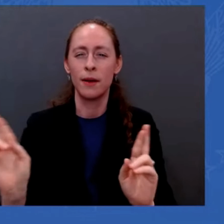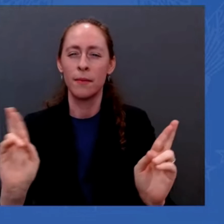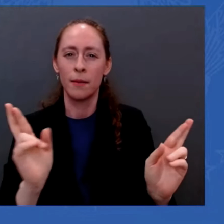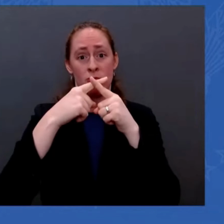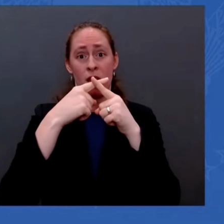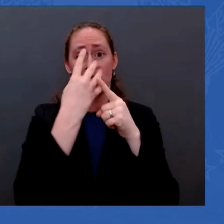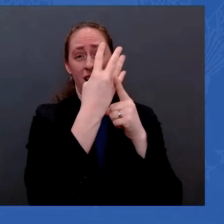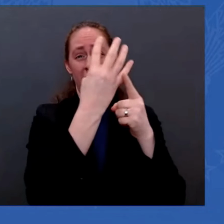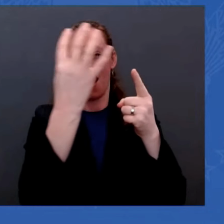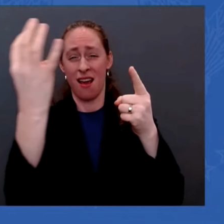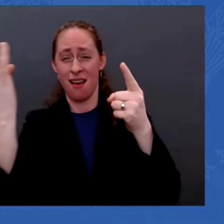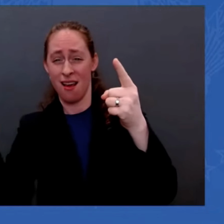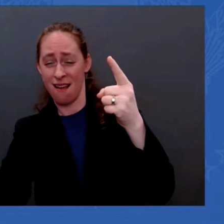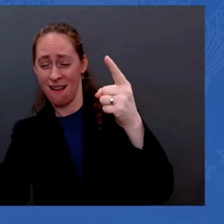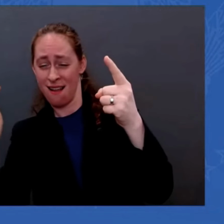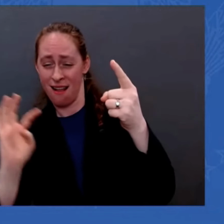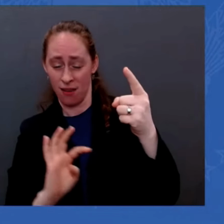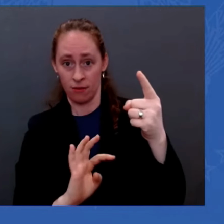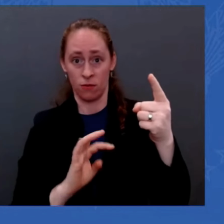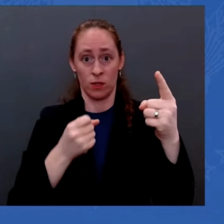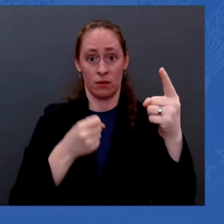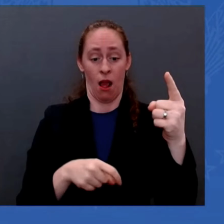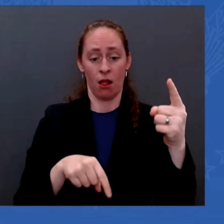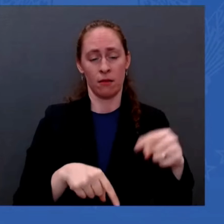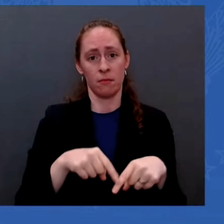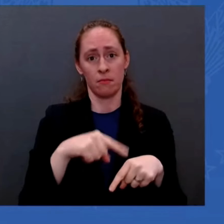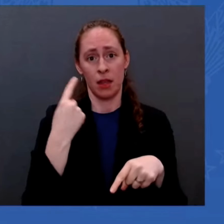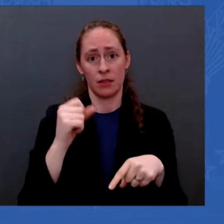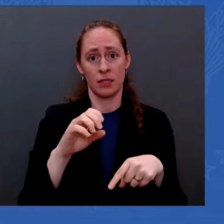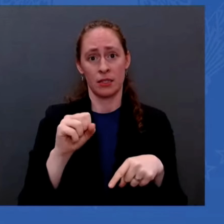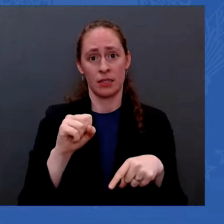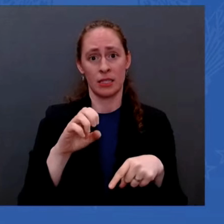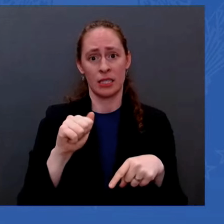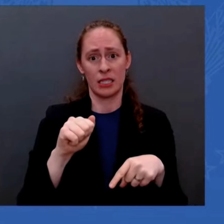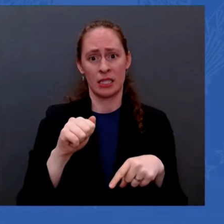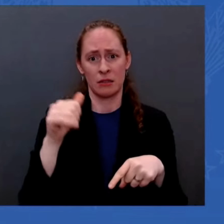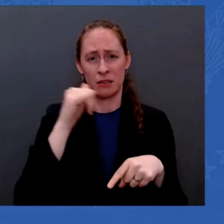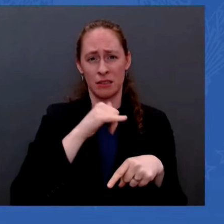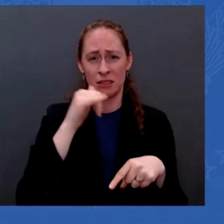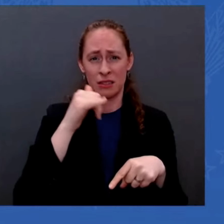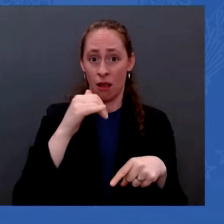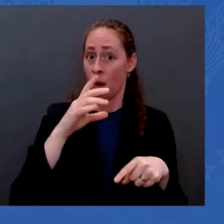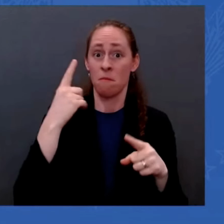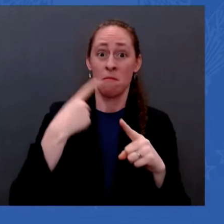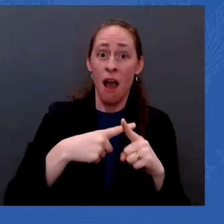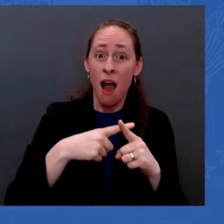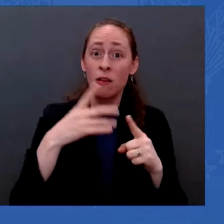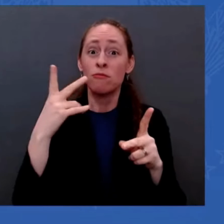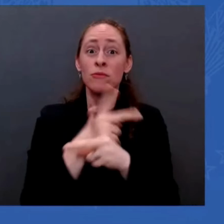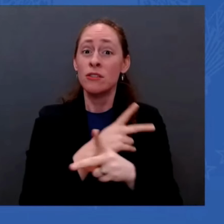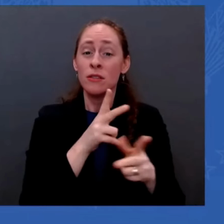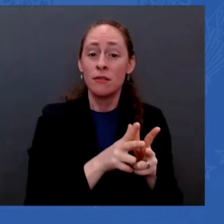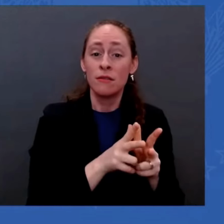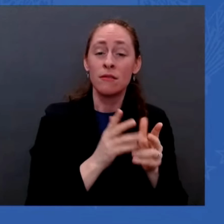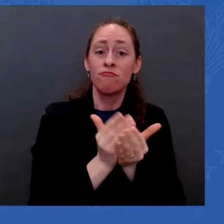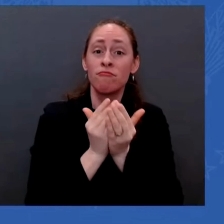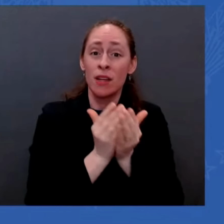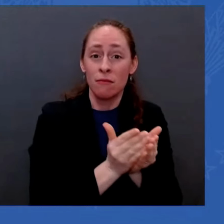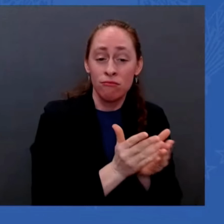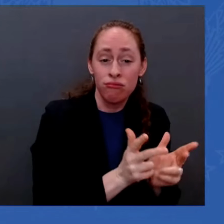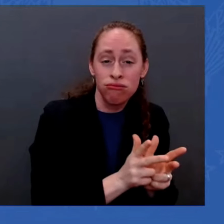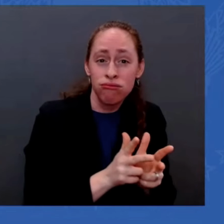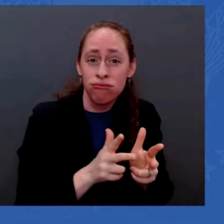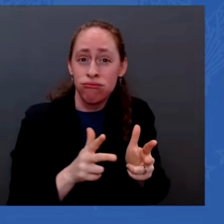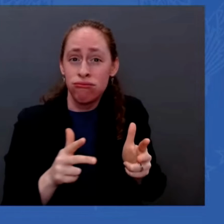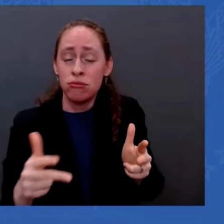allow, you know, look, we have reason to believe the Russian forces are planning to and intend to attack Ukraine in the